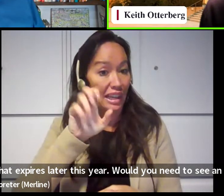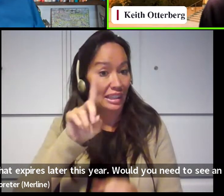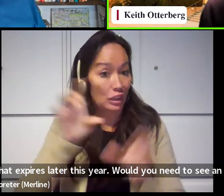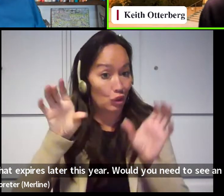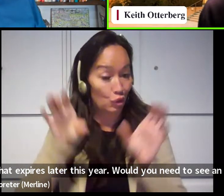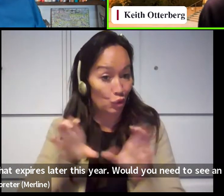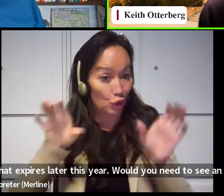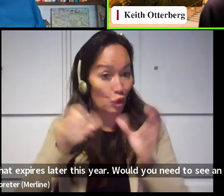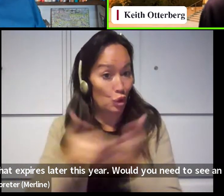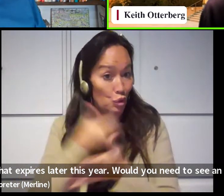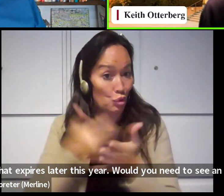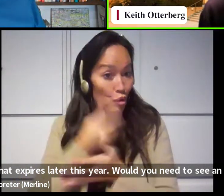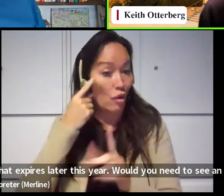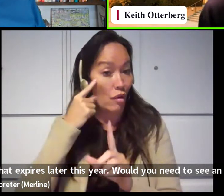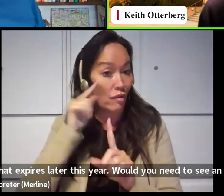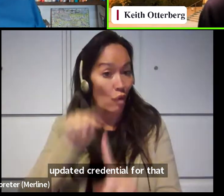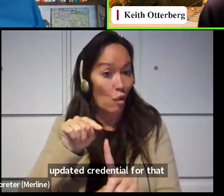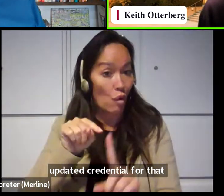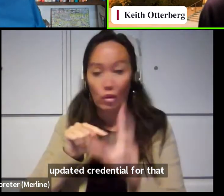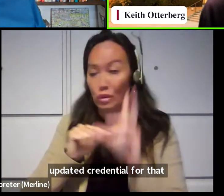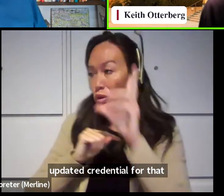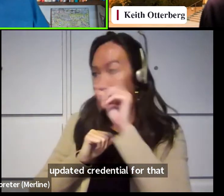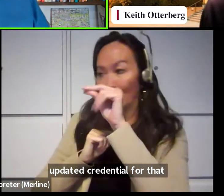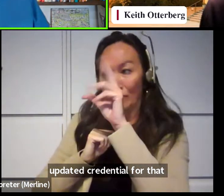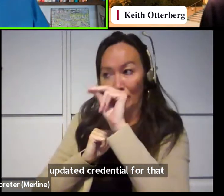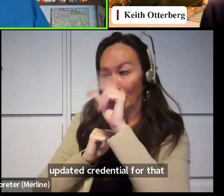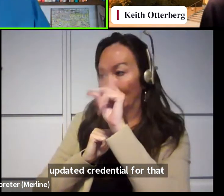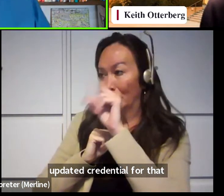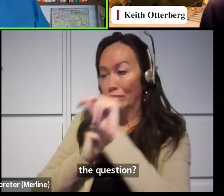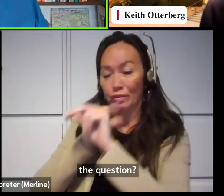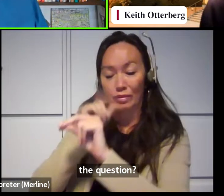credential for the admission? No. No.